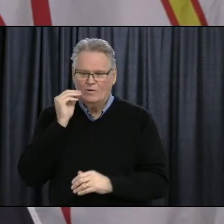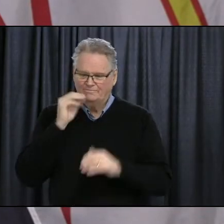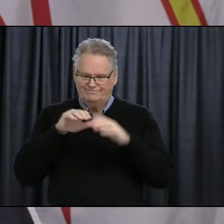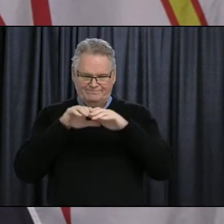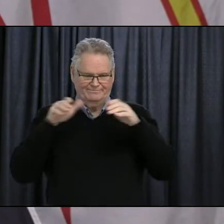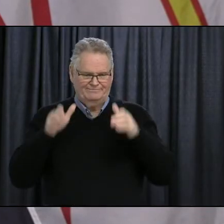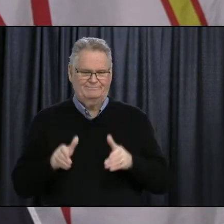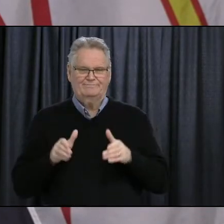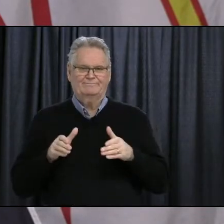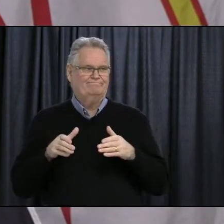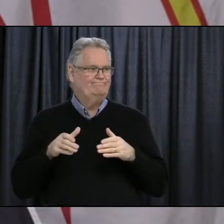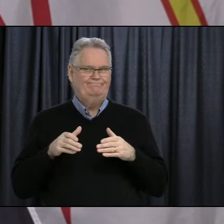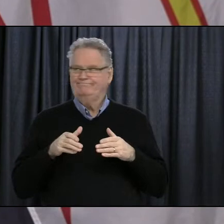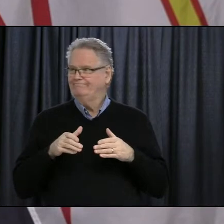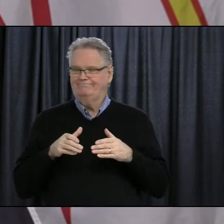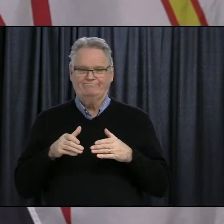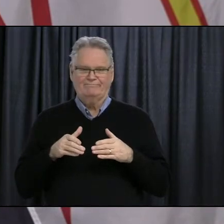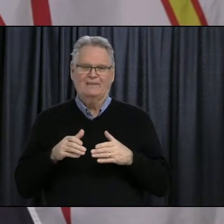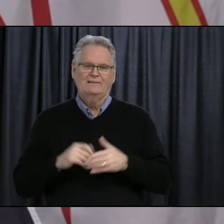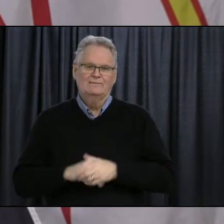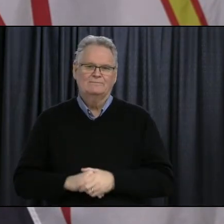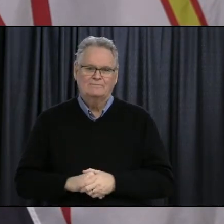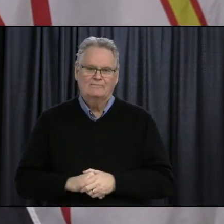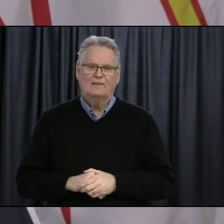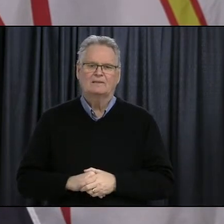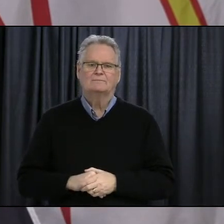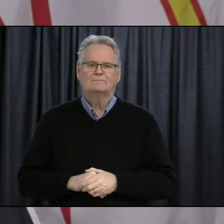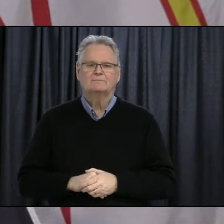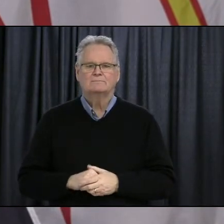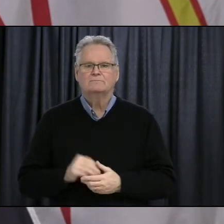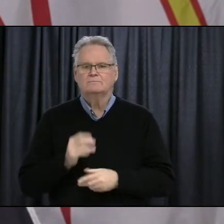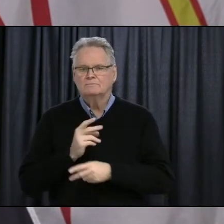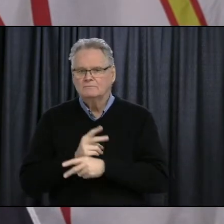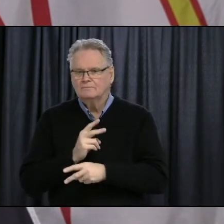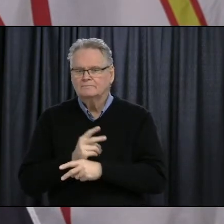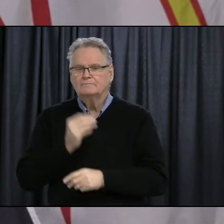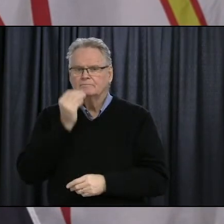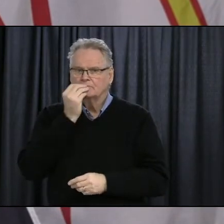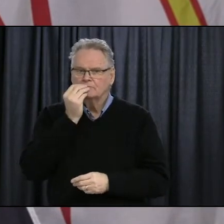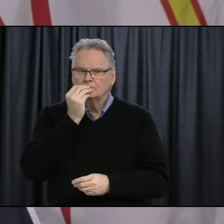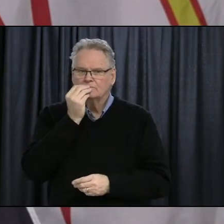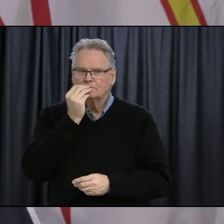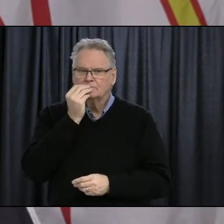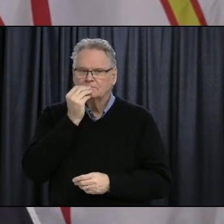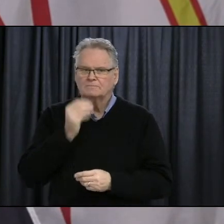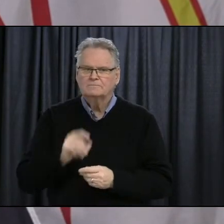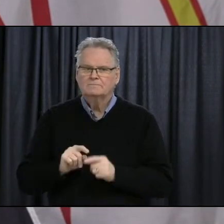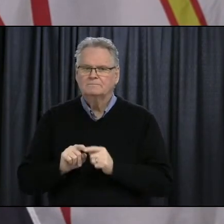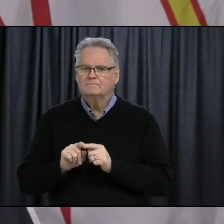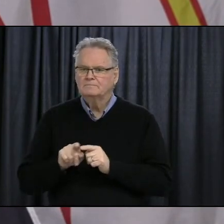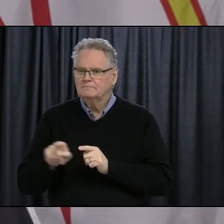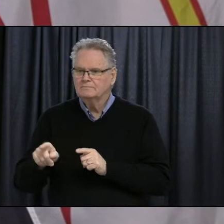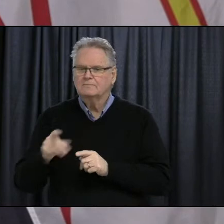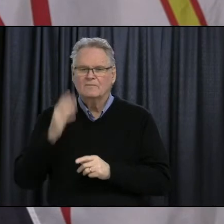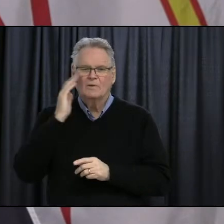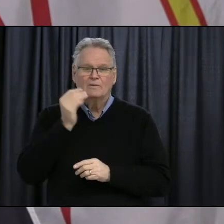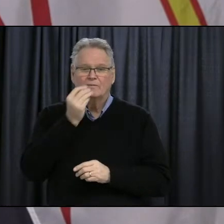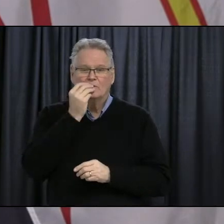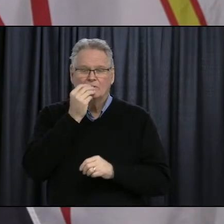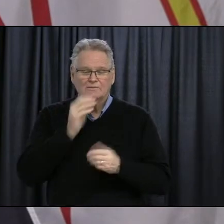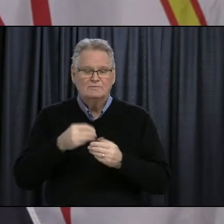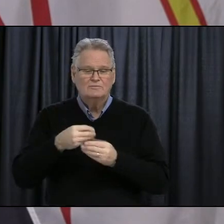Outdoor recreation activities are encouraged for anyone who is not self-isolating for any reason, whether it is